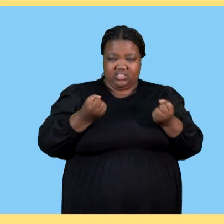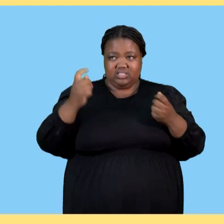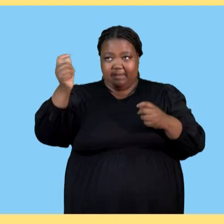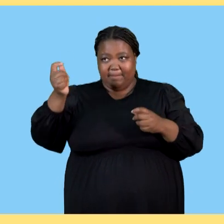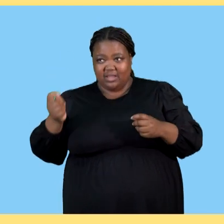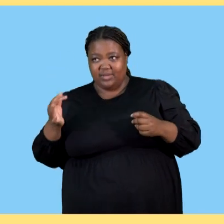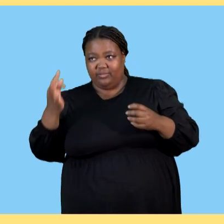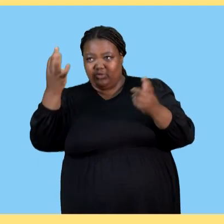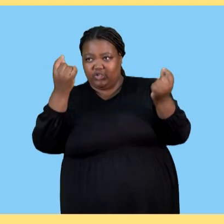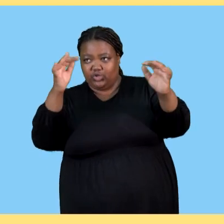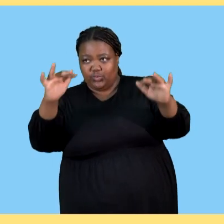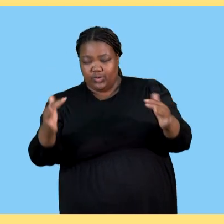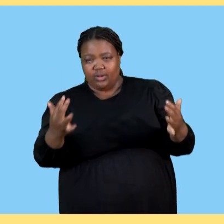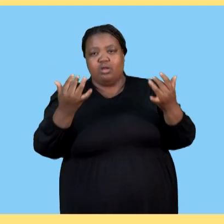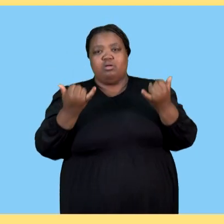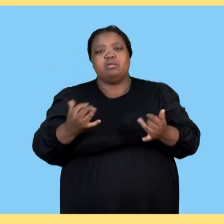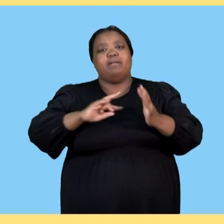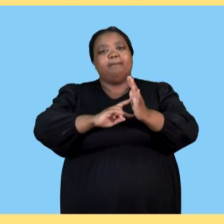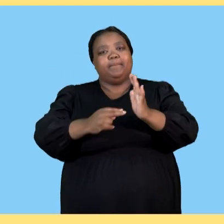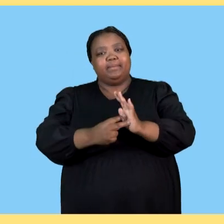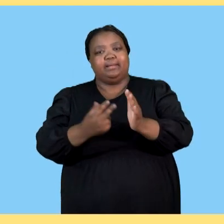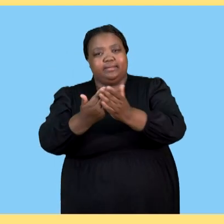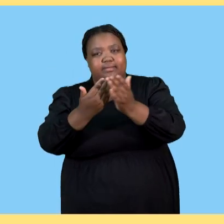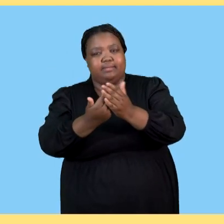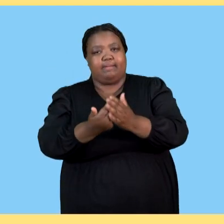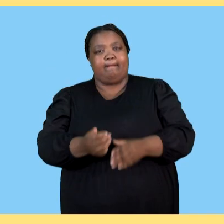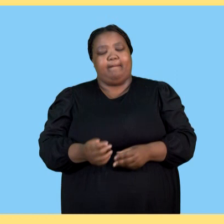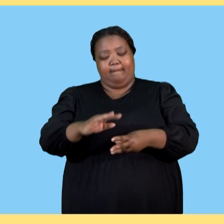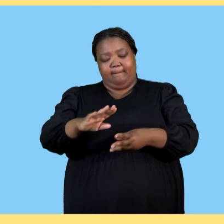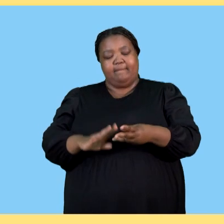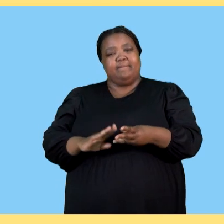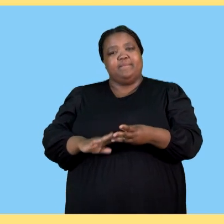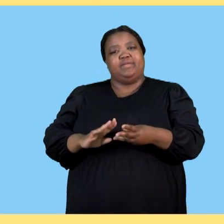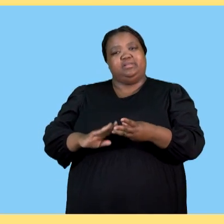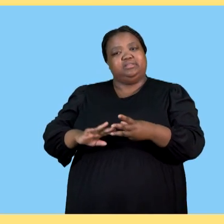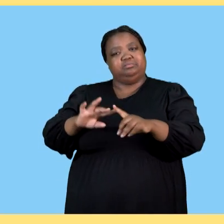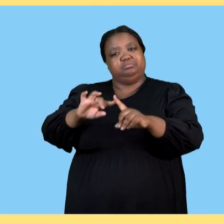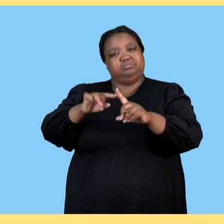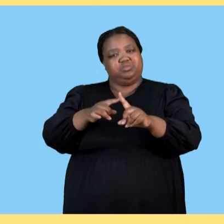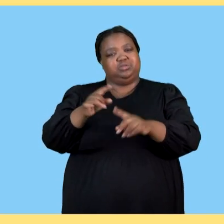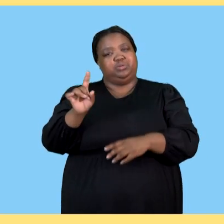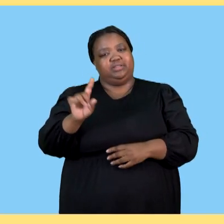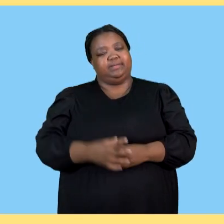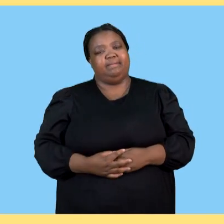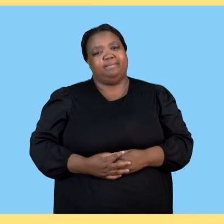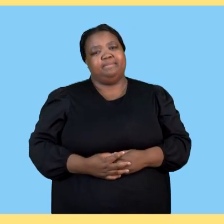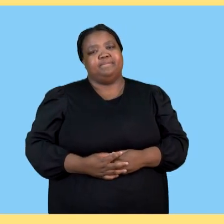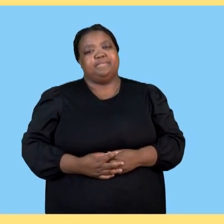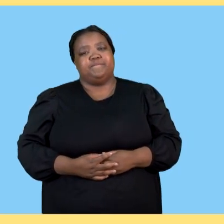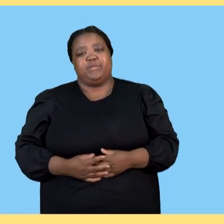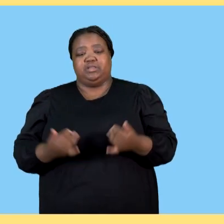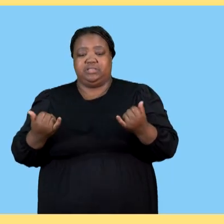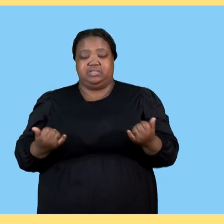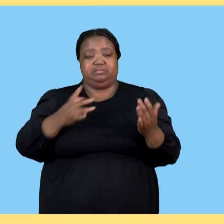the receipts and payments for a period in the future. The third point, and the last one that I'll give you,